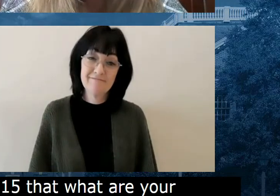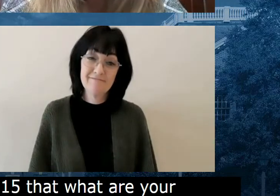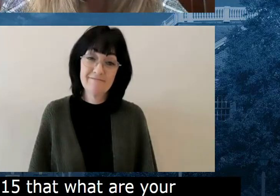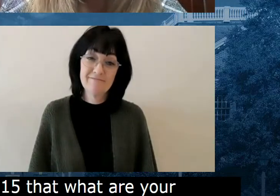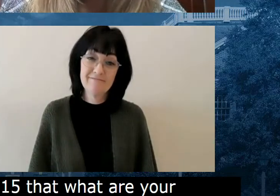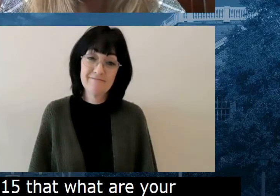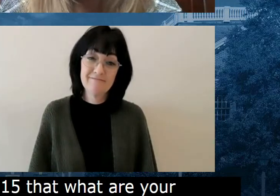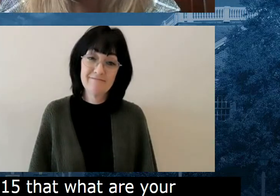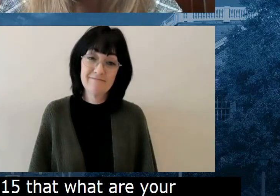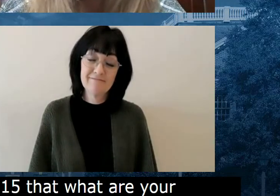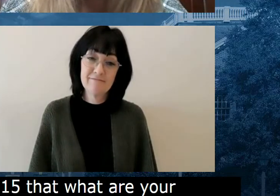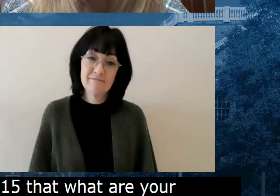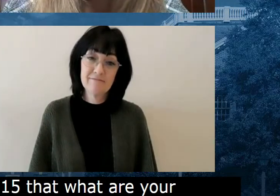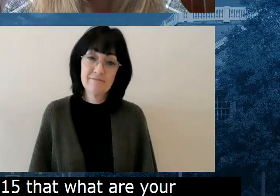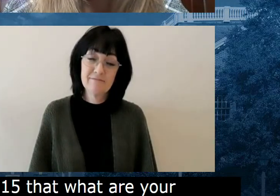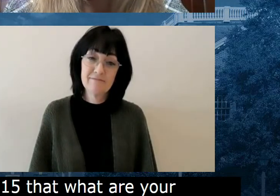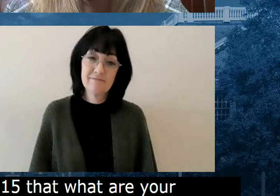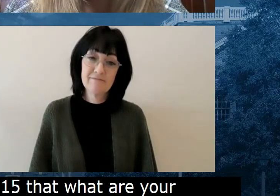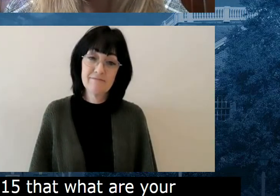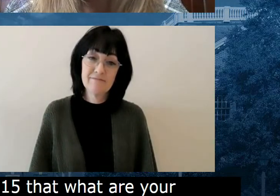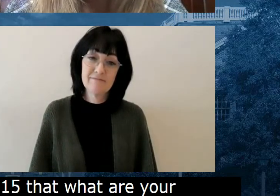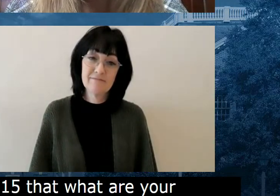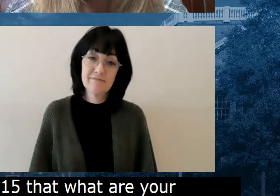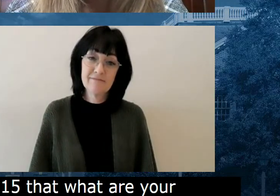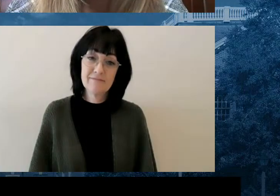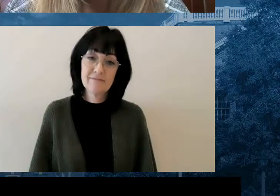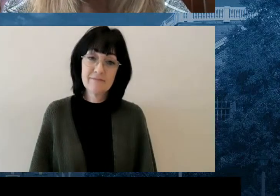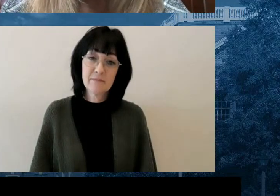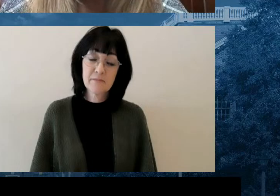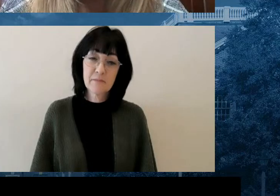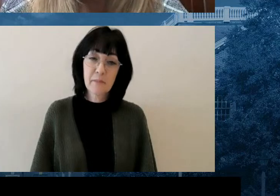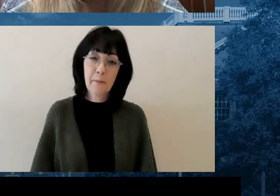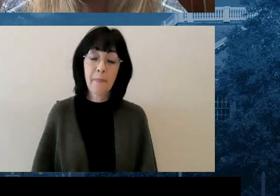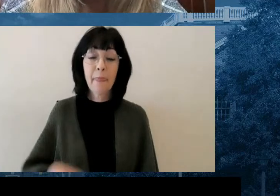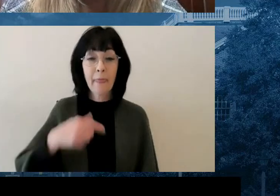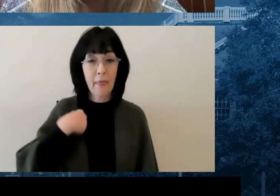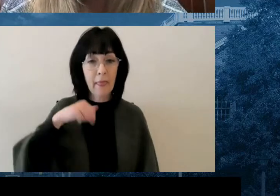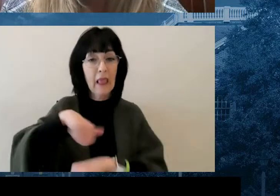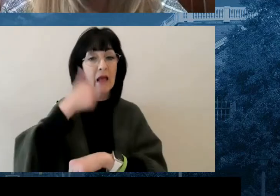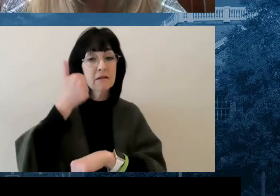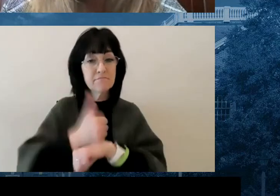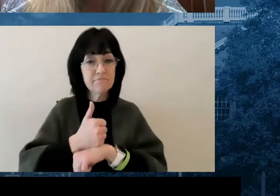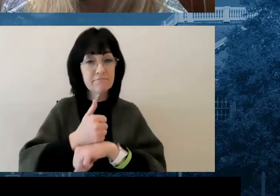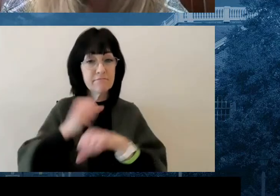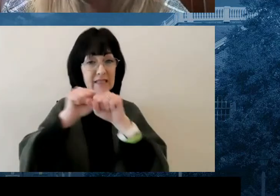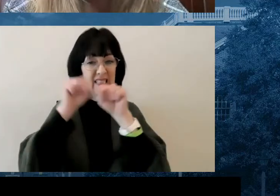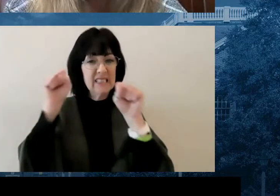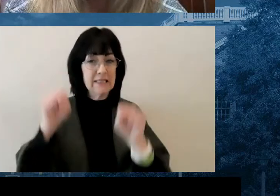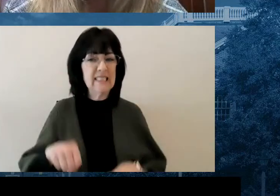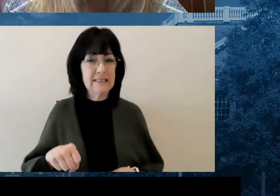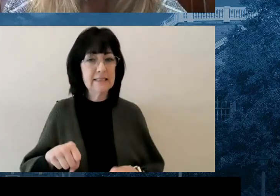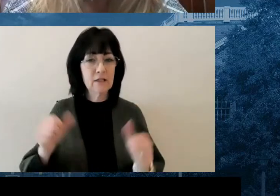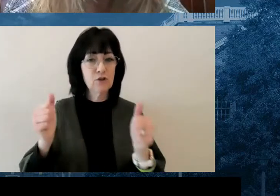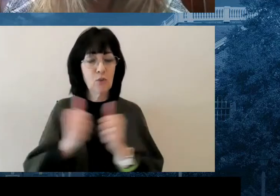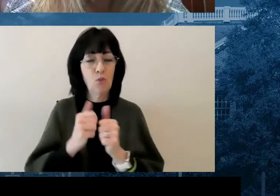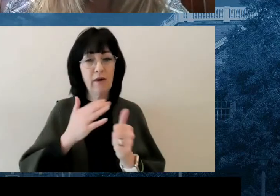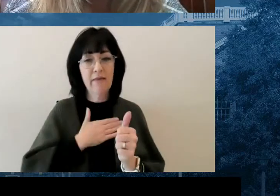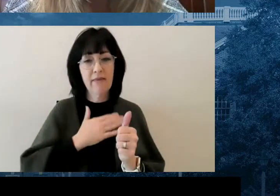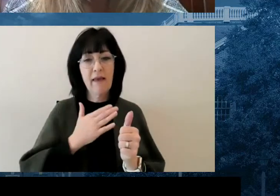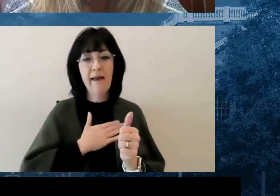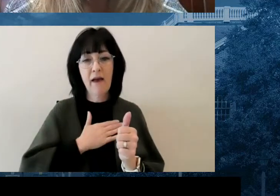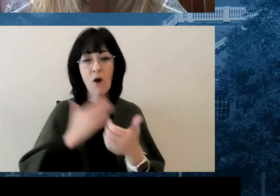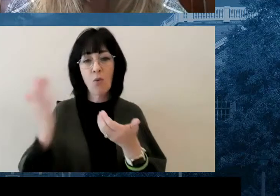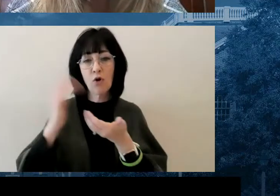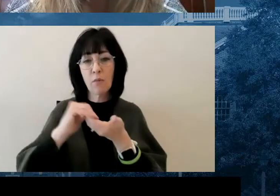built a really great system in Delaware with partners to make it pretty easy, to make it very